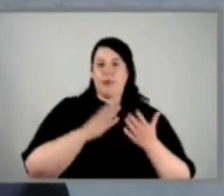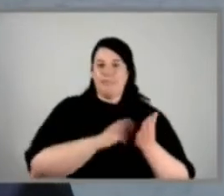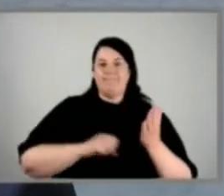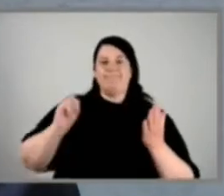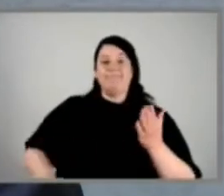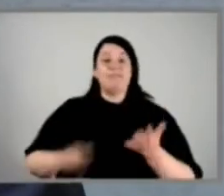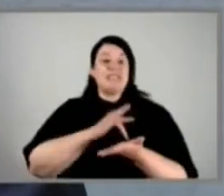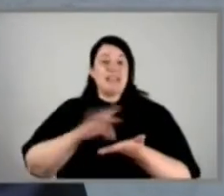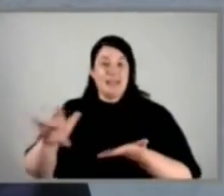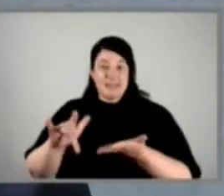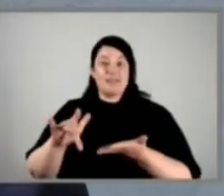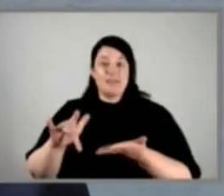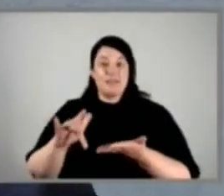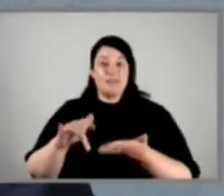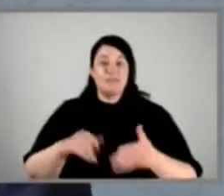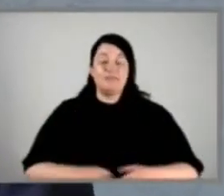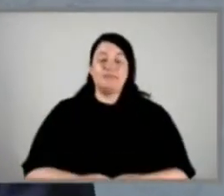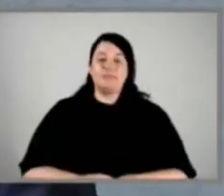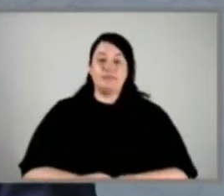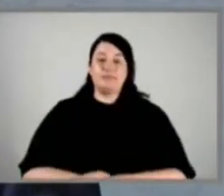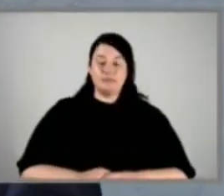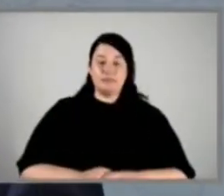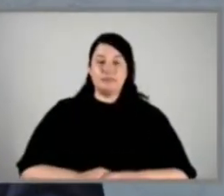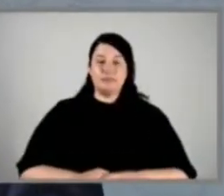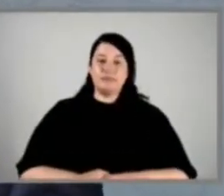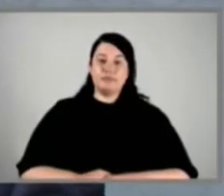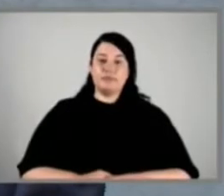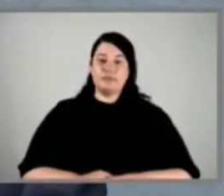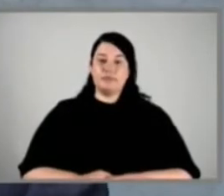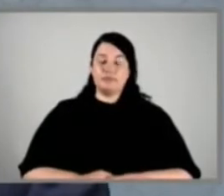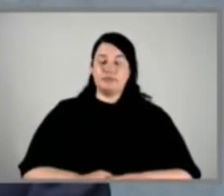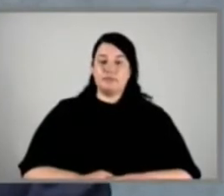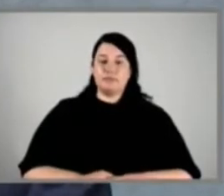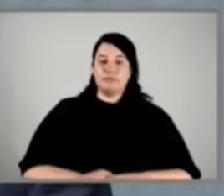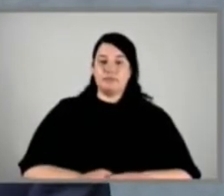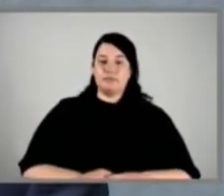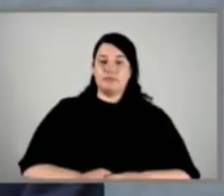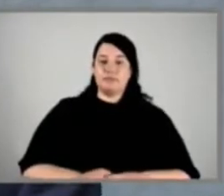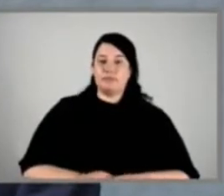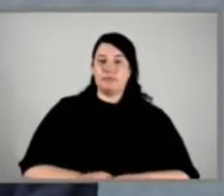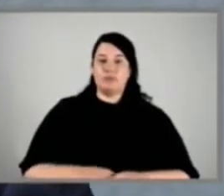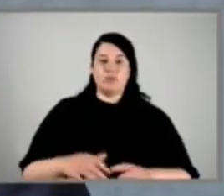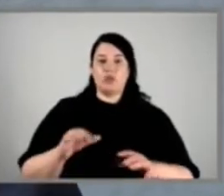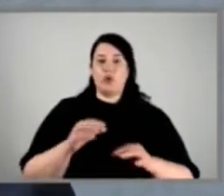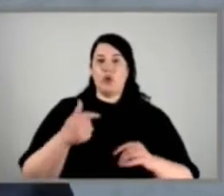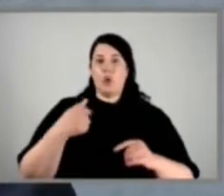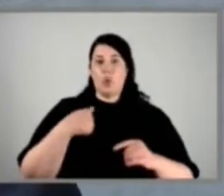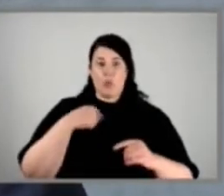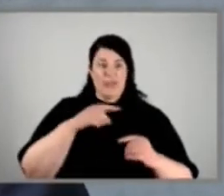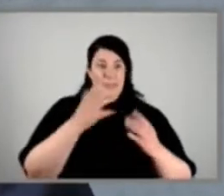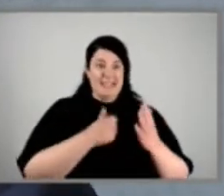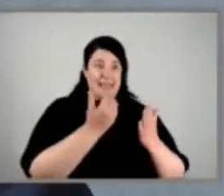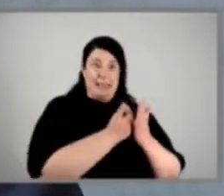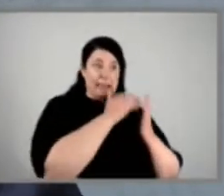disparate databases. There's no large target for cyber attack. So